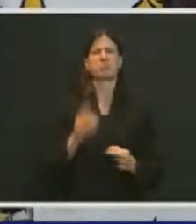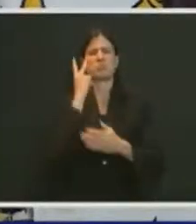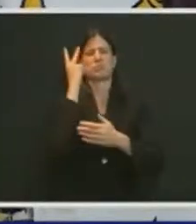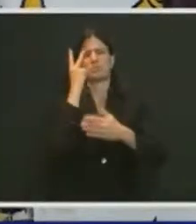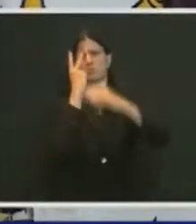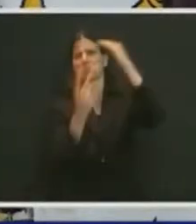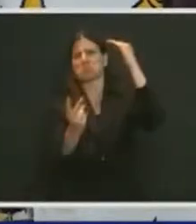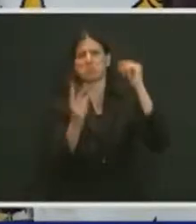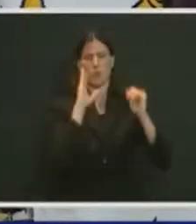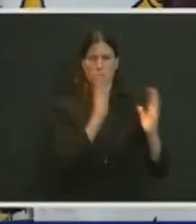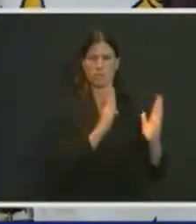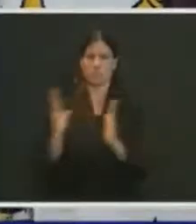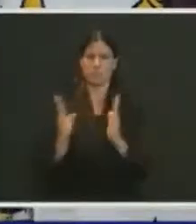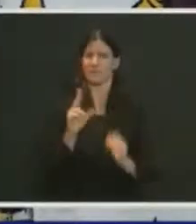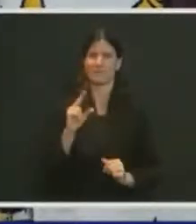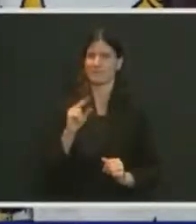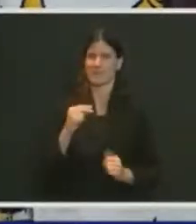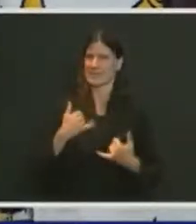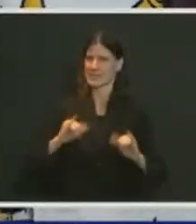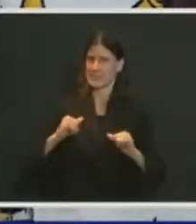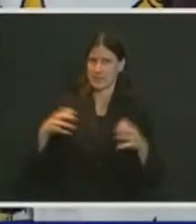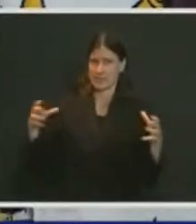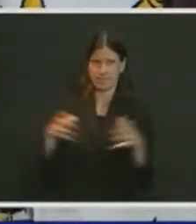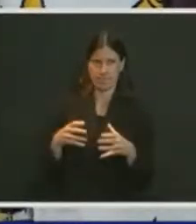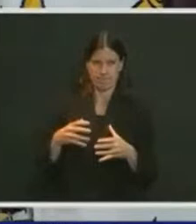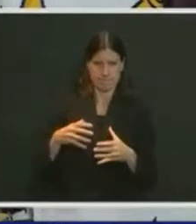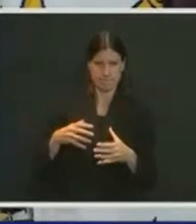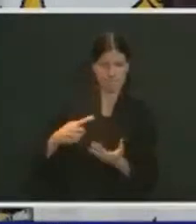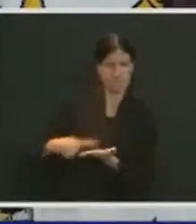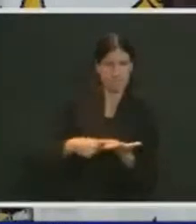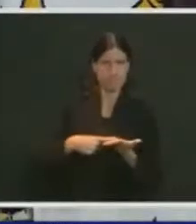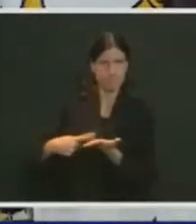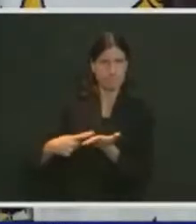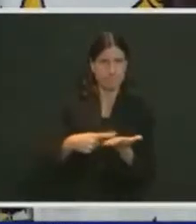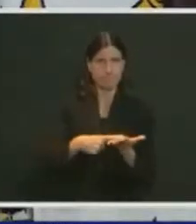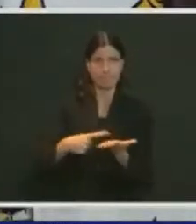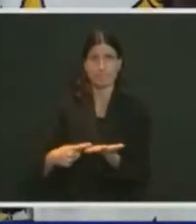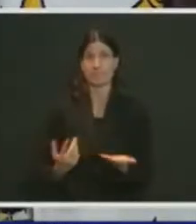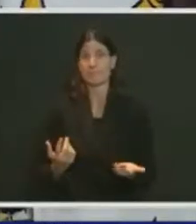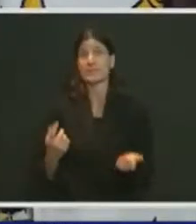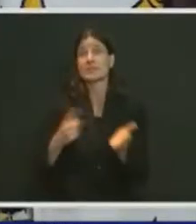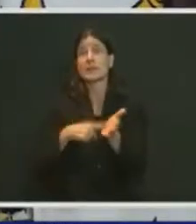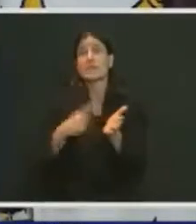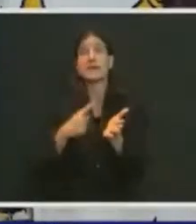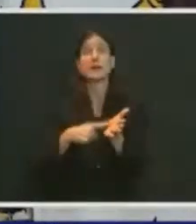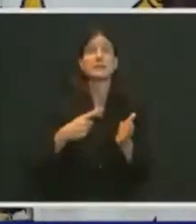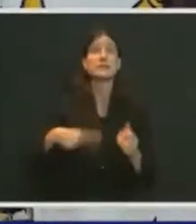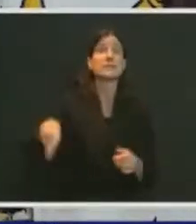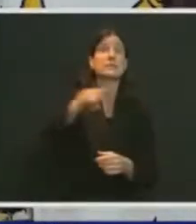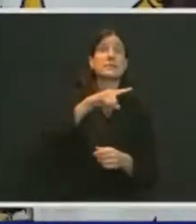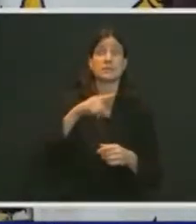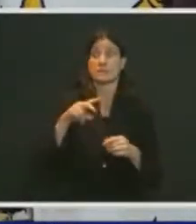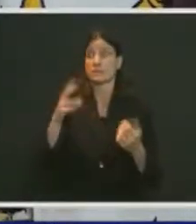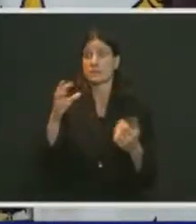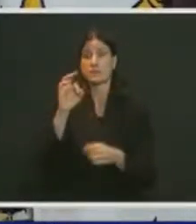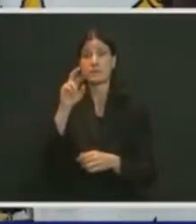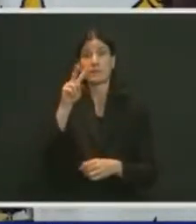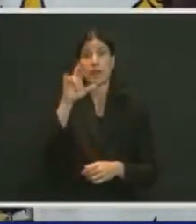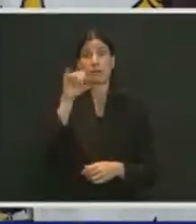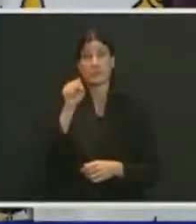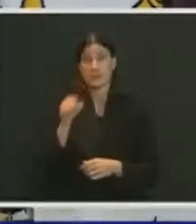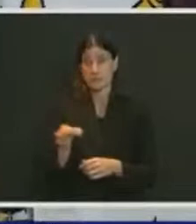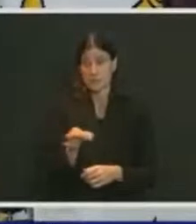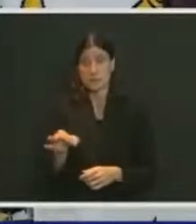is such that you want to, if you can, give yourself a couple of weeks to observe the impact of what we've been